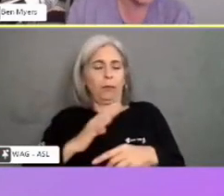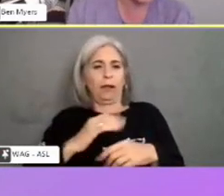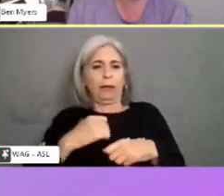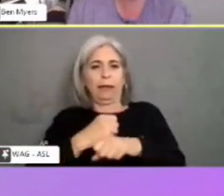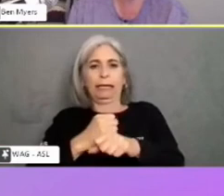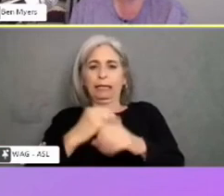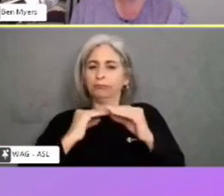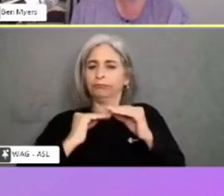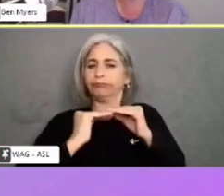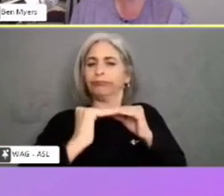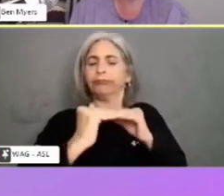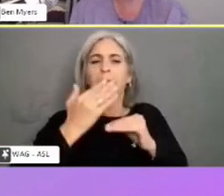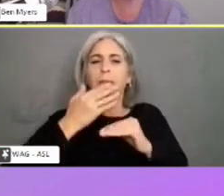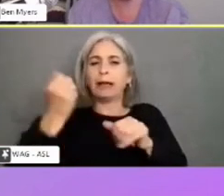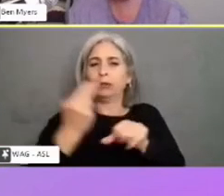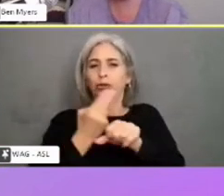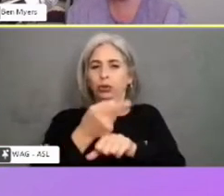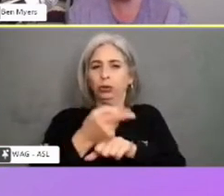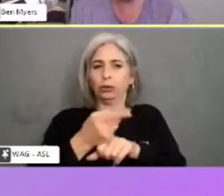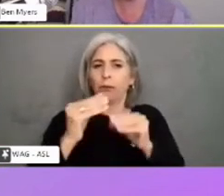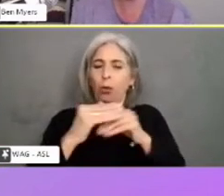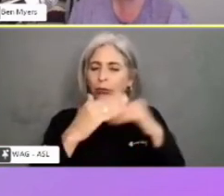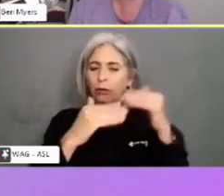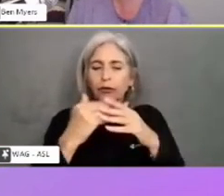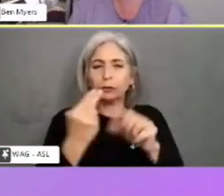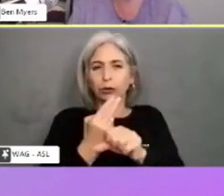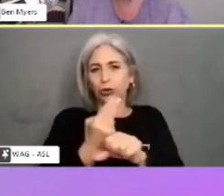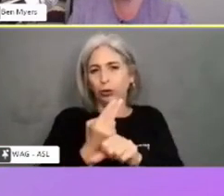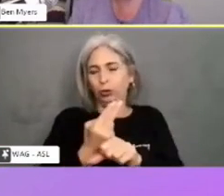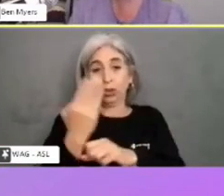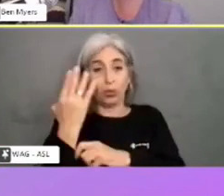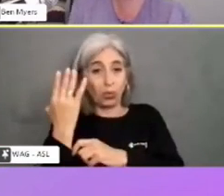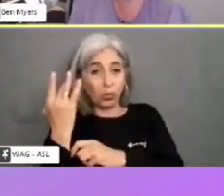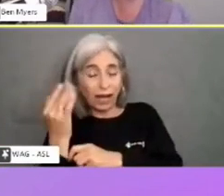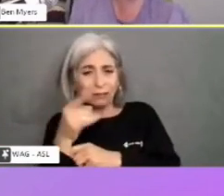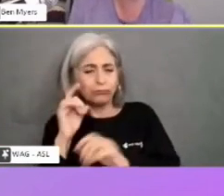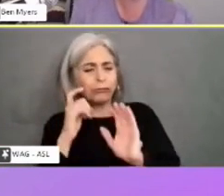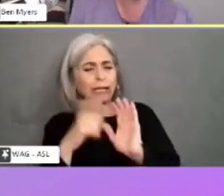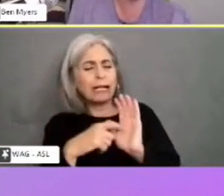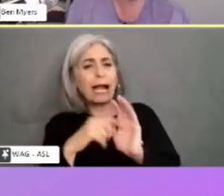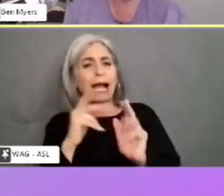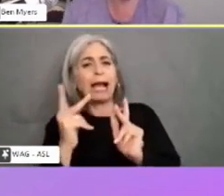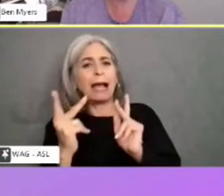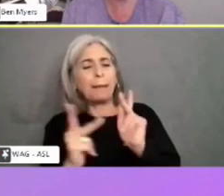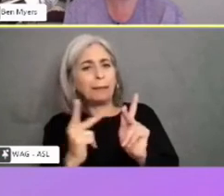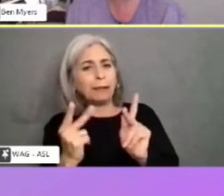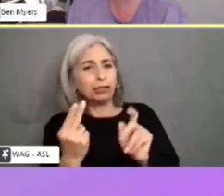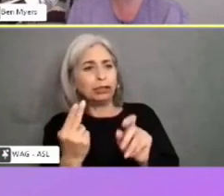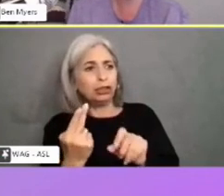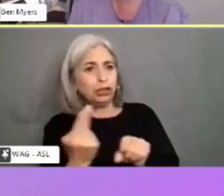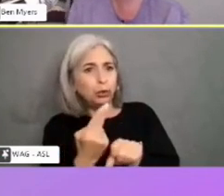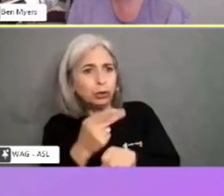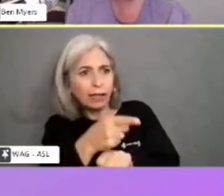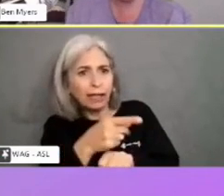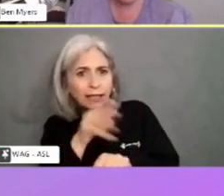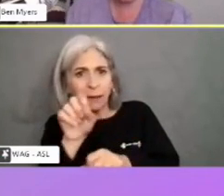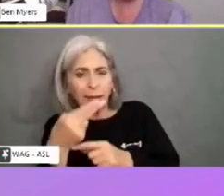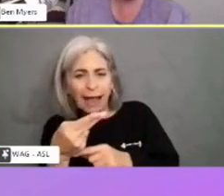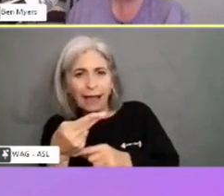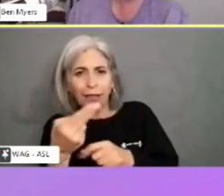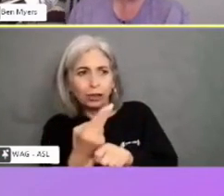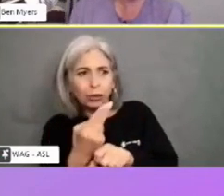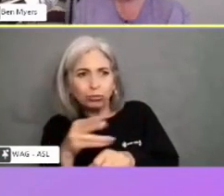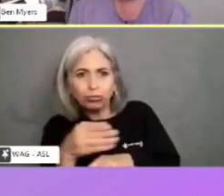even better to use, even more comfortable to use, because you recognize that people are already finding that the more usable